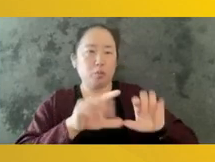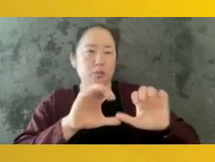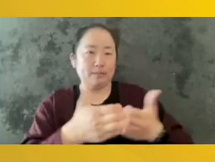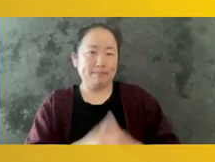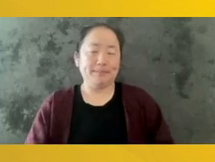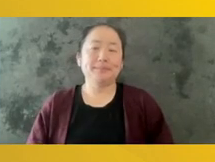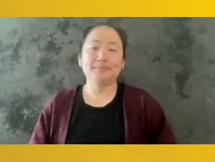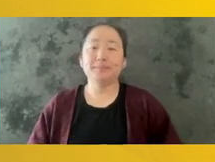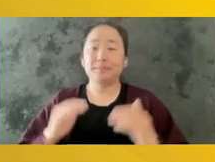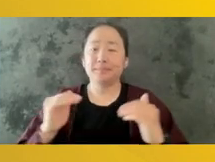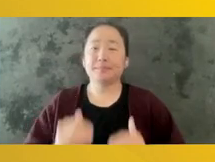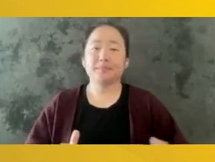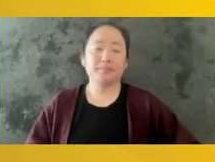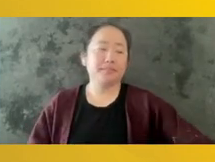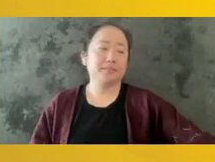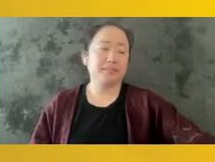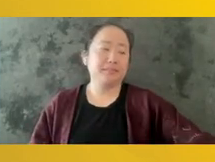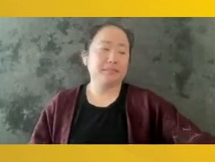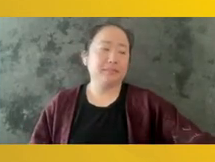Next slide.